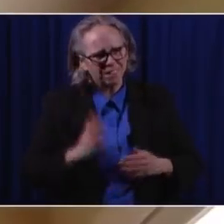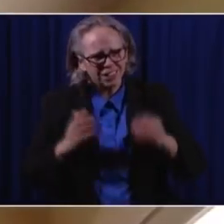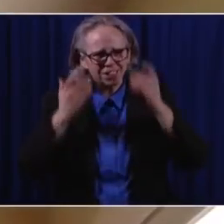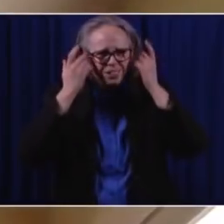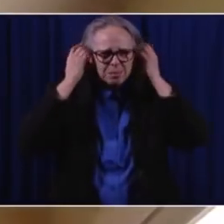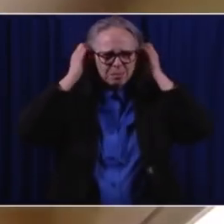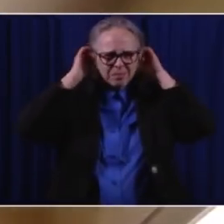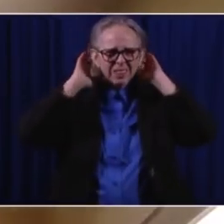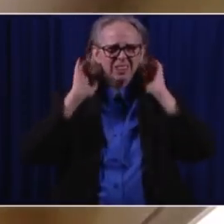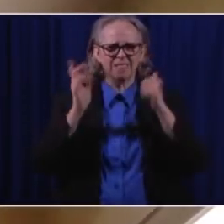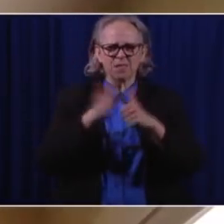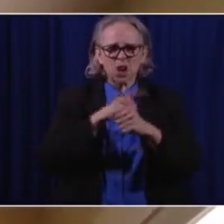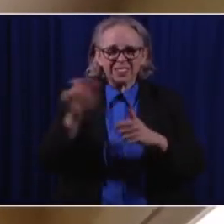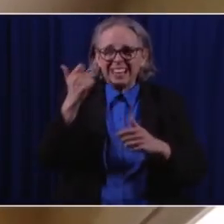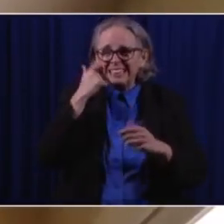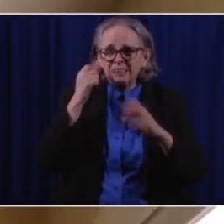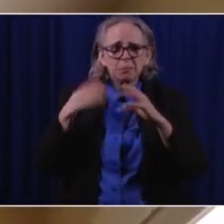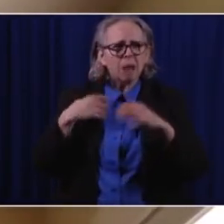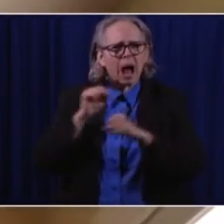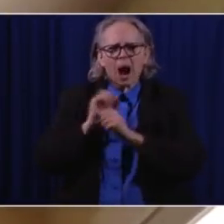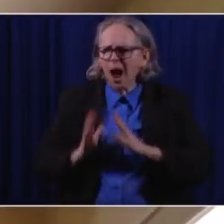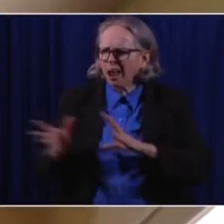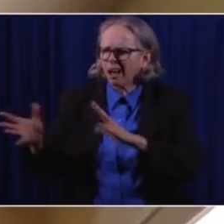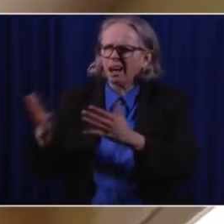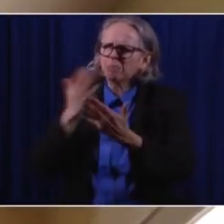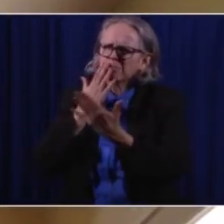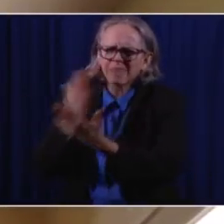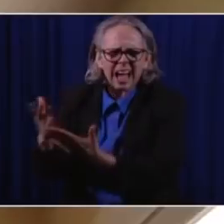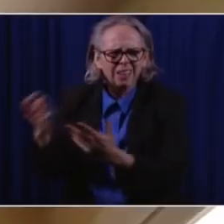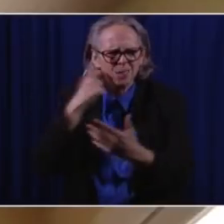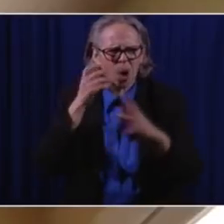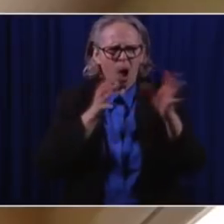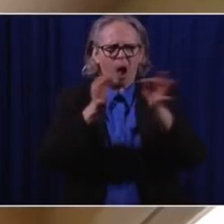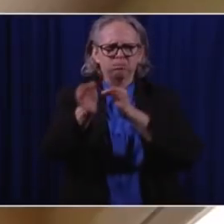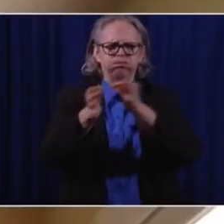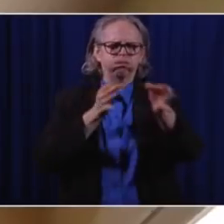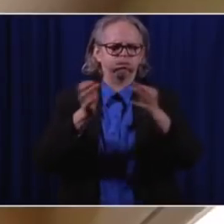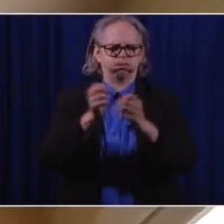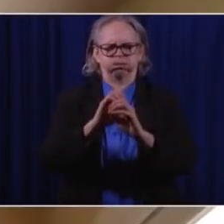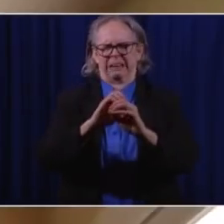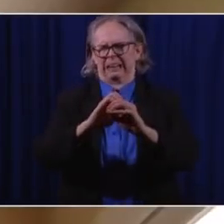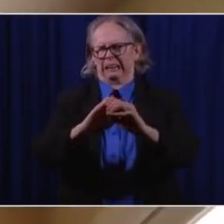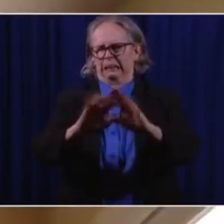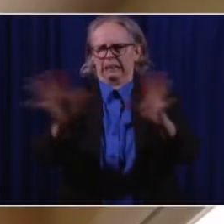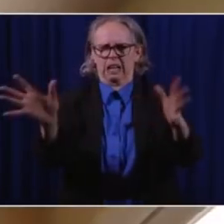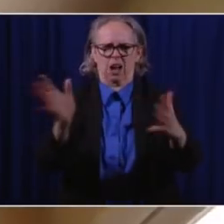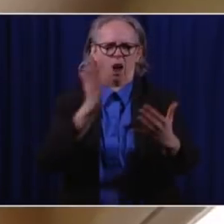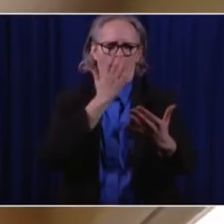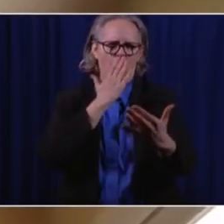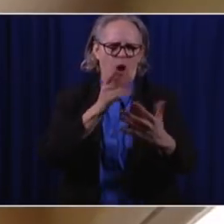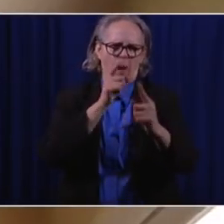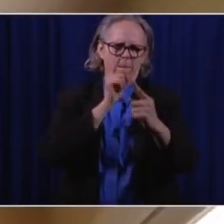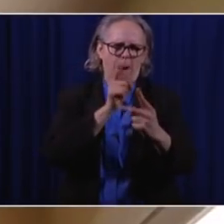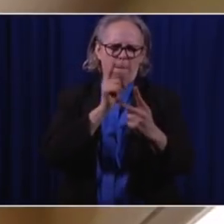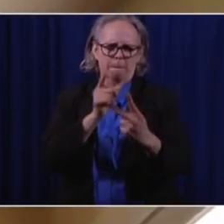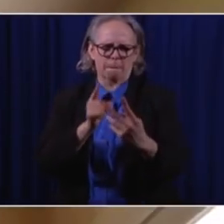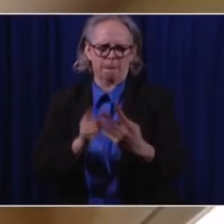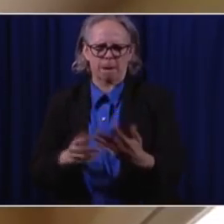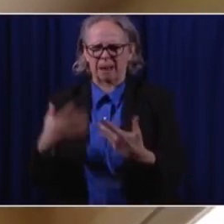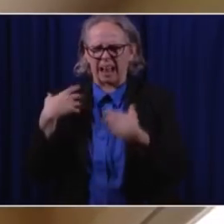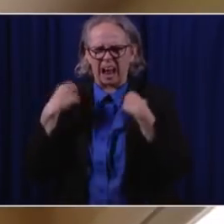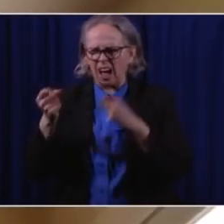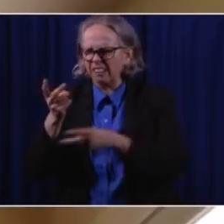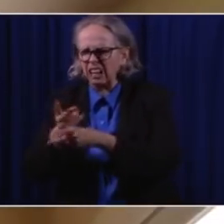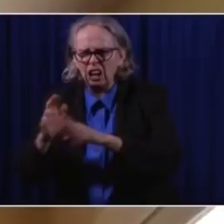my colleagues. You know, they really painted such a clear picture of the difficult conditions and the enormous stresses that are being faced by